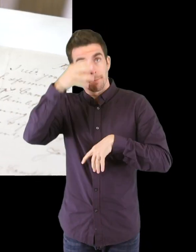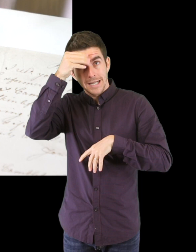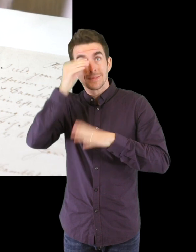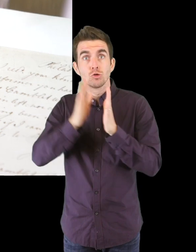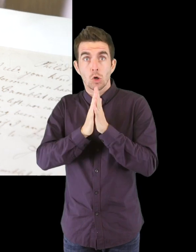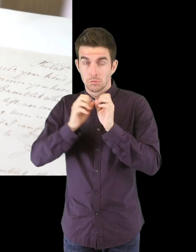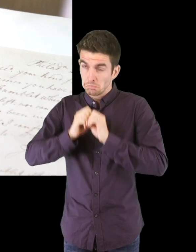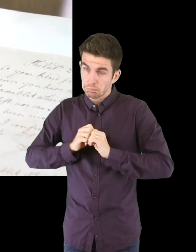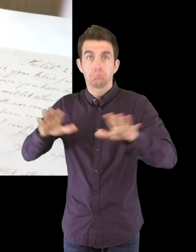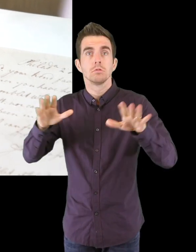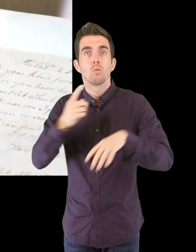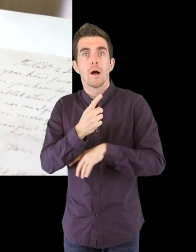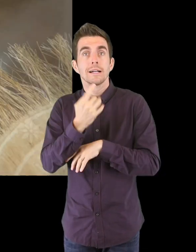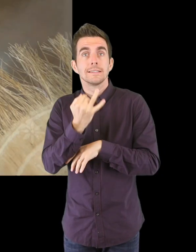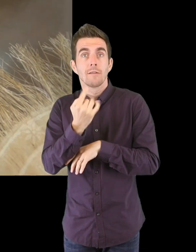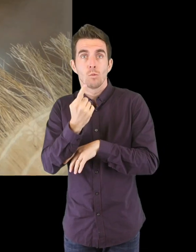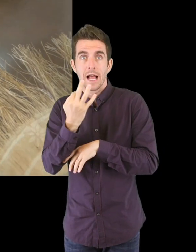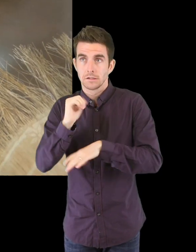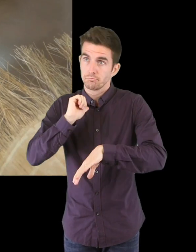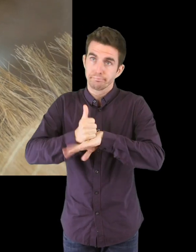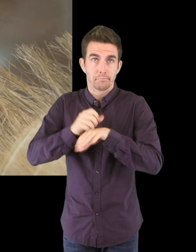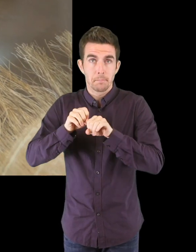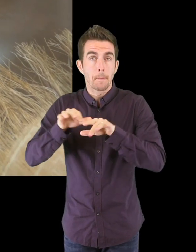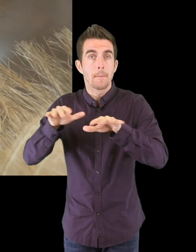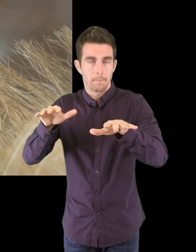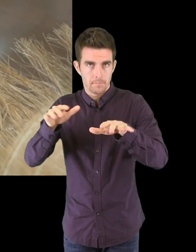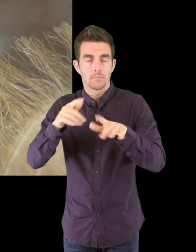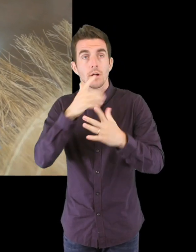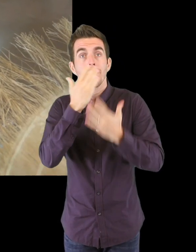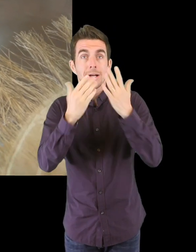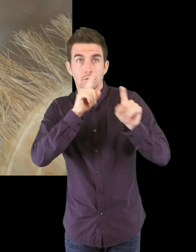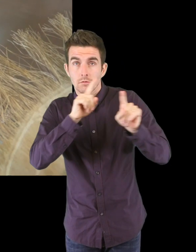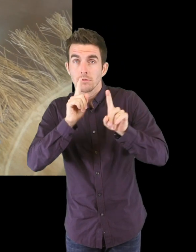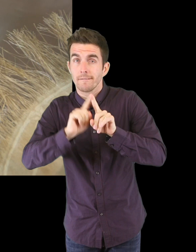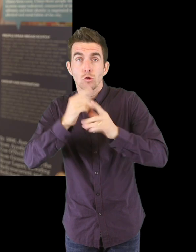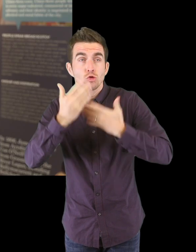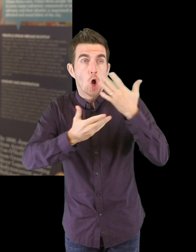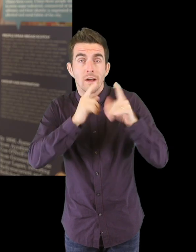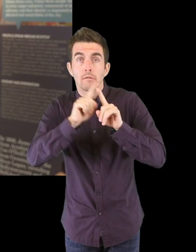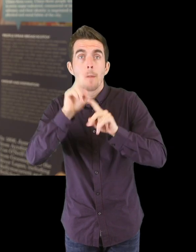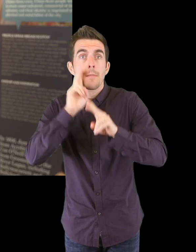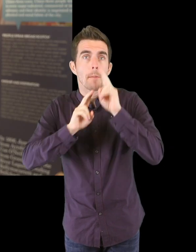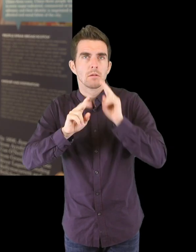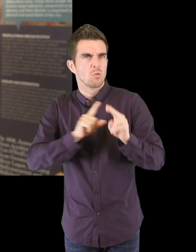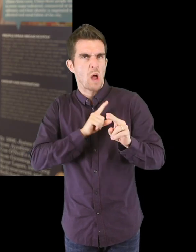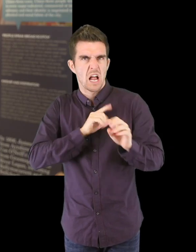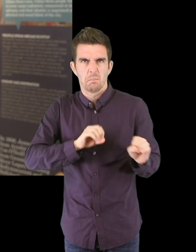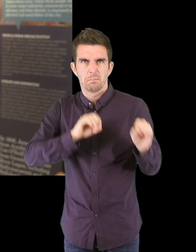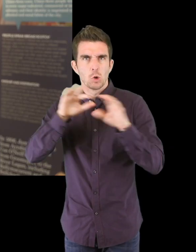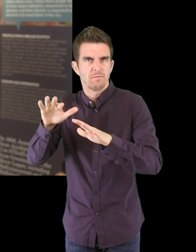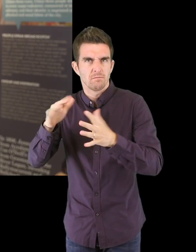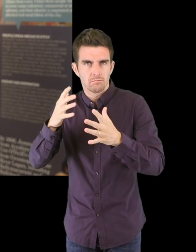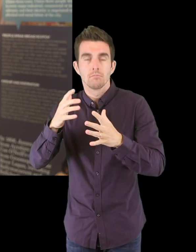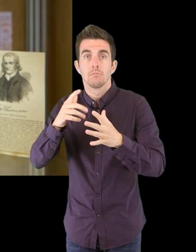the gallery tells the stories of the people and their reasons for crossing the Atlantic. Many of these people would become leading lights in the